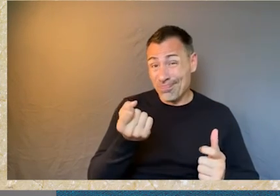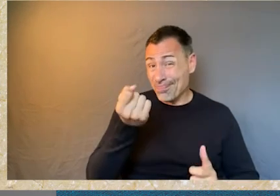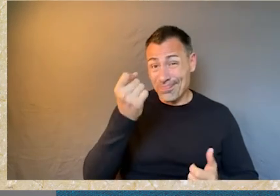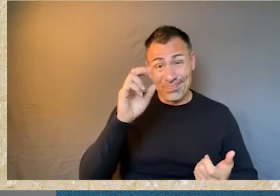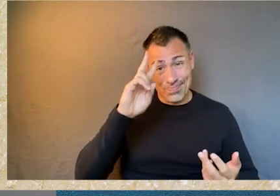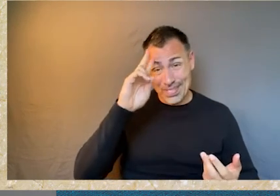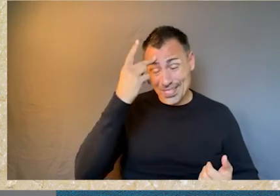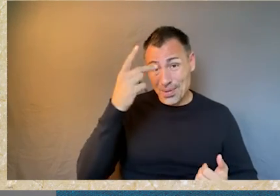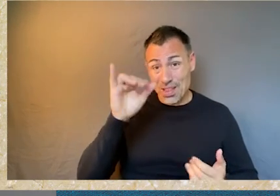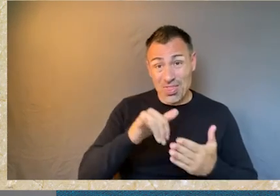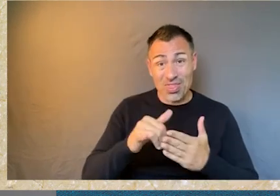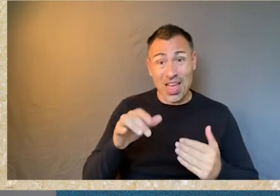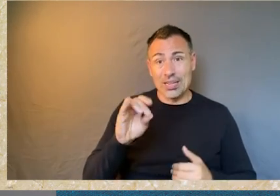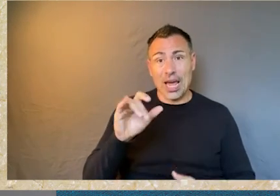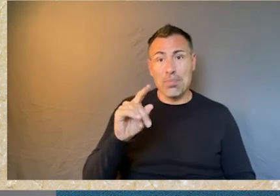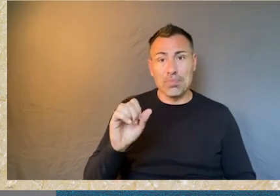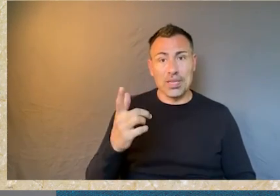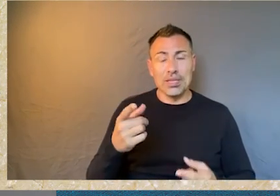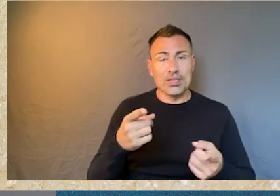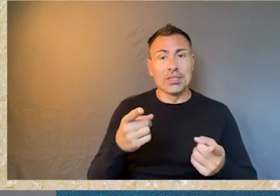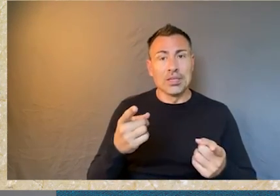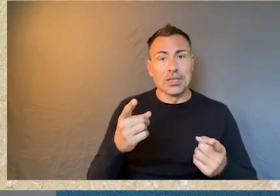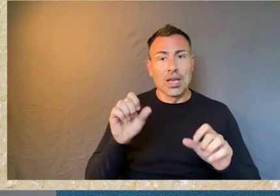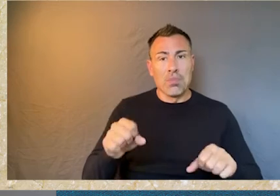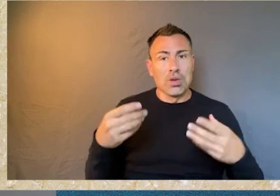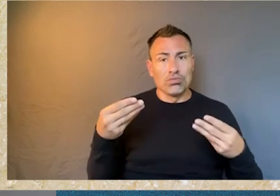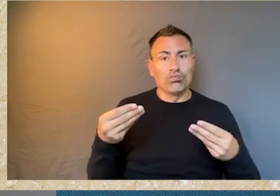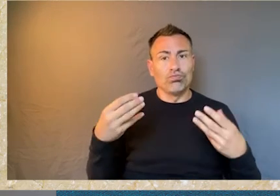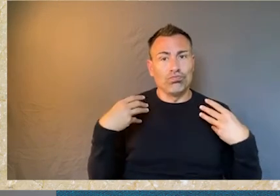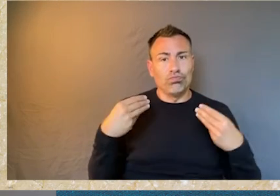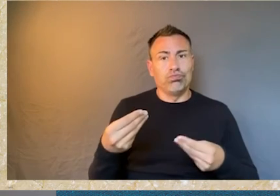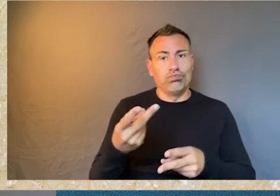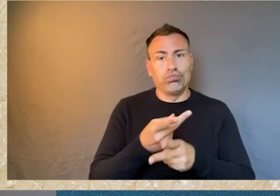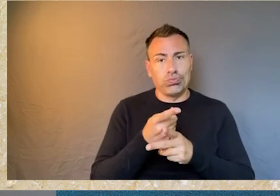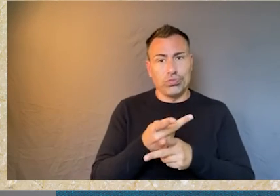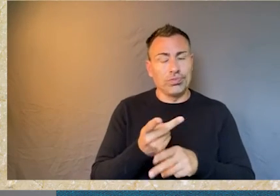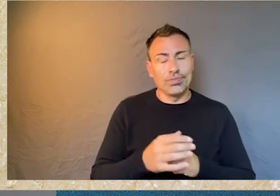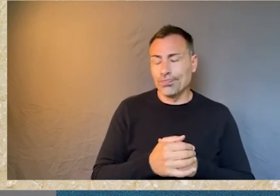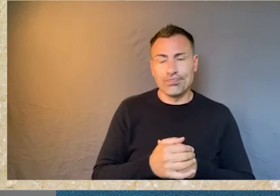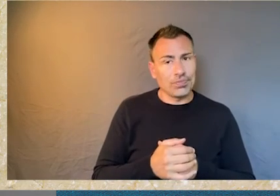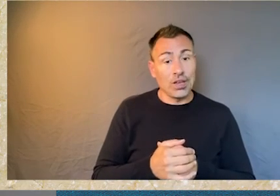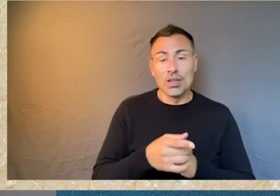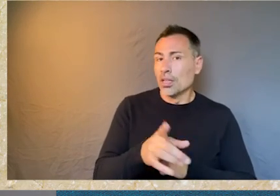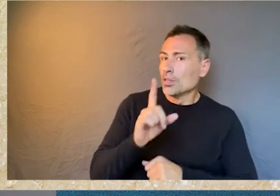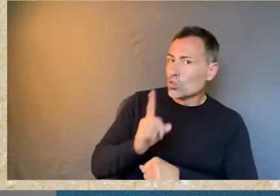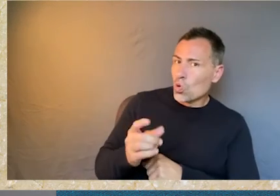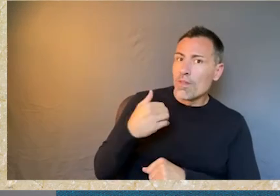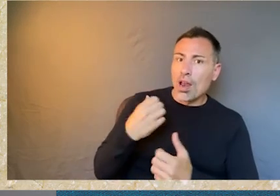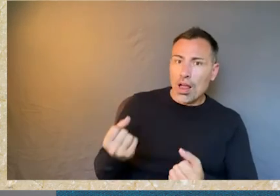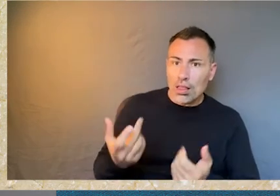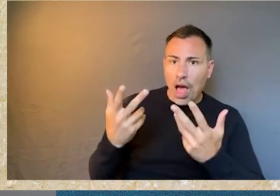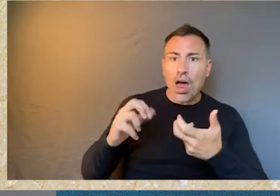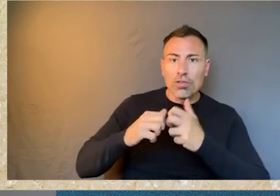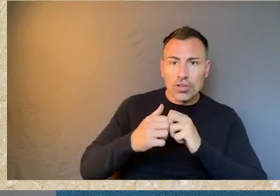type 1, type 2, and she's right. We've had a lot of issues with this in school and camp settings with children,